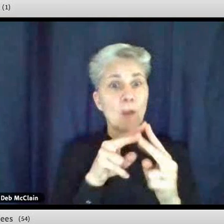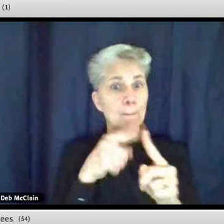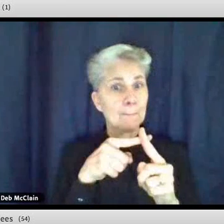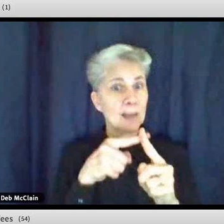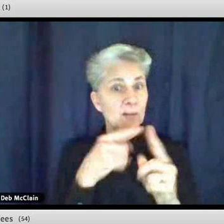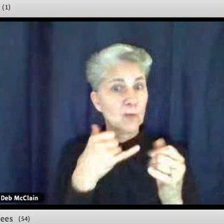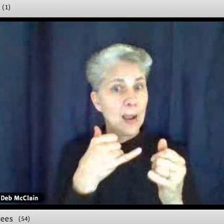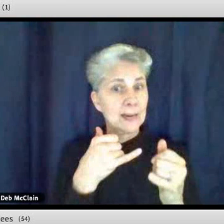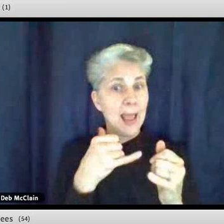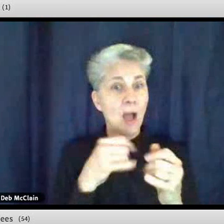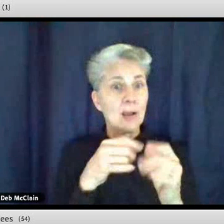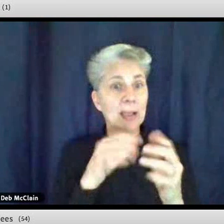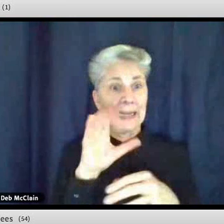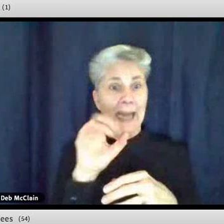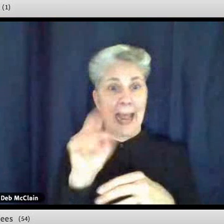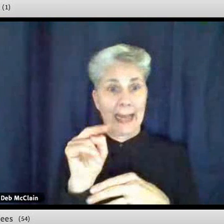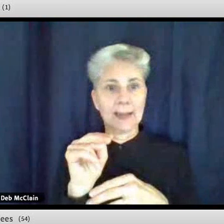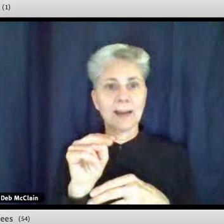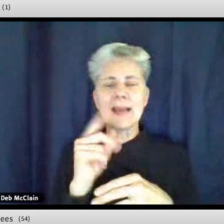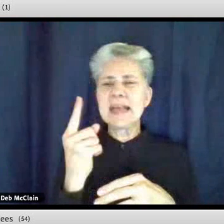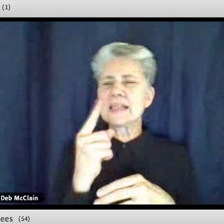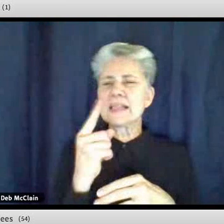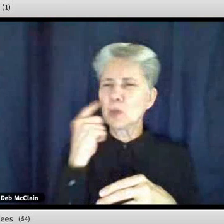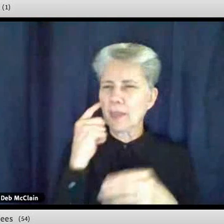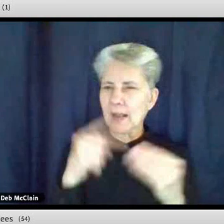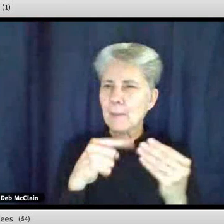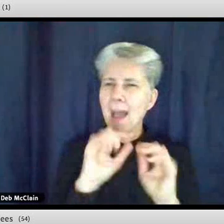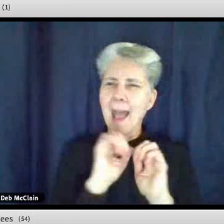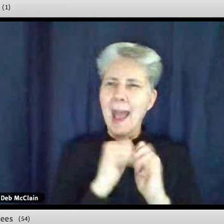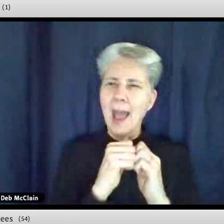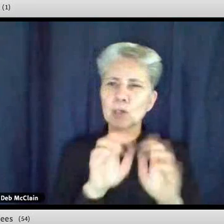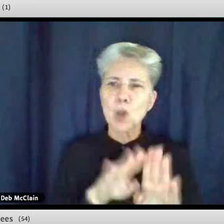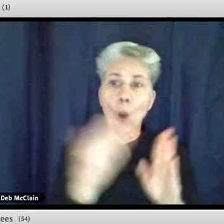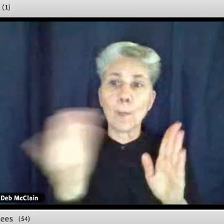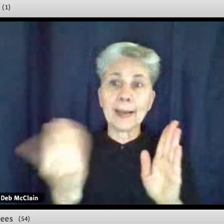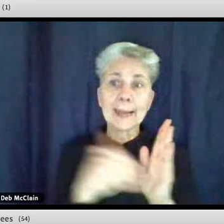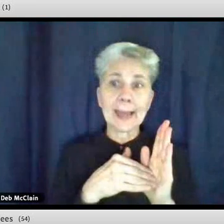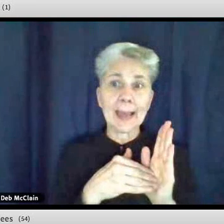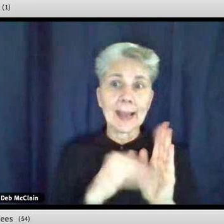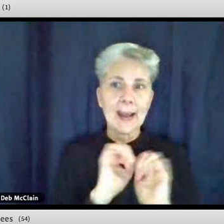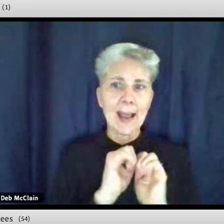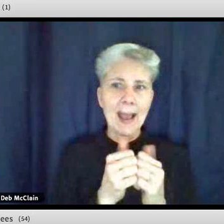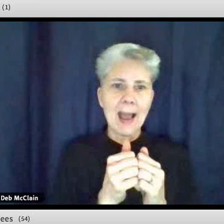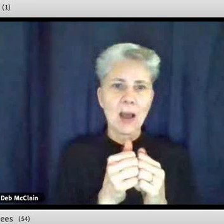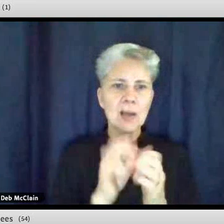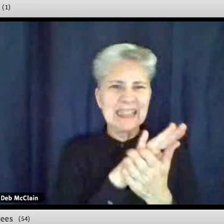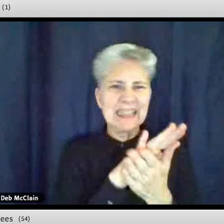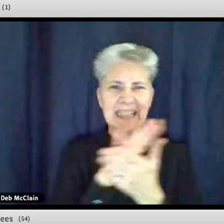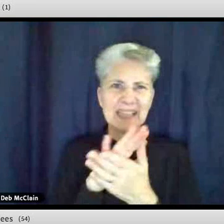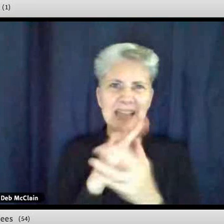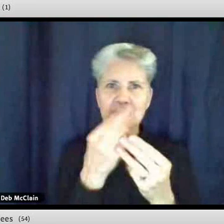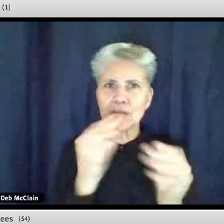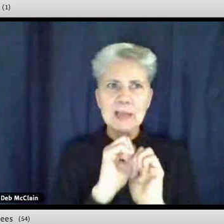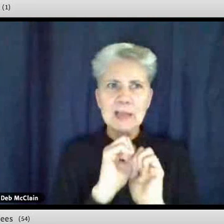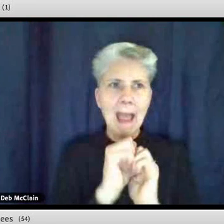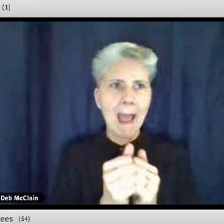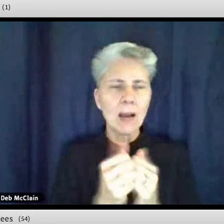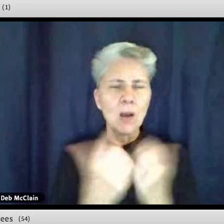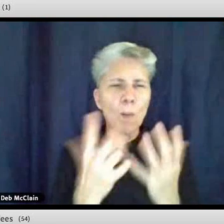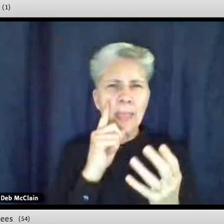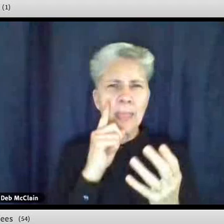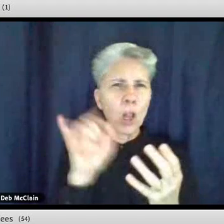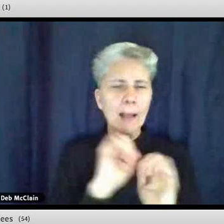FLA listserv. There's also somebody who's very positive right now in Connecticut, and something you need to think about. How are you going